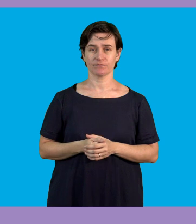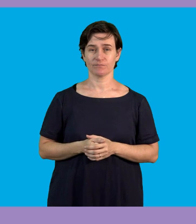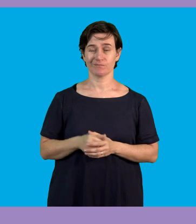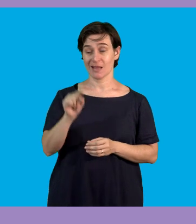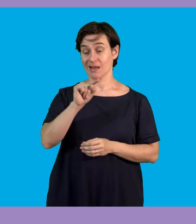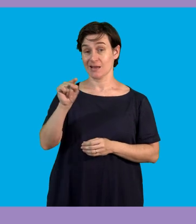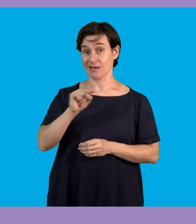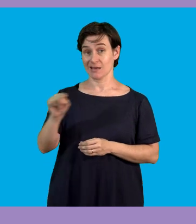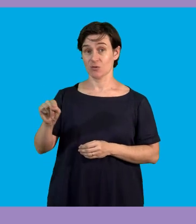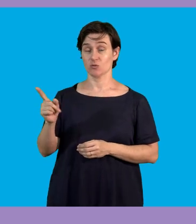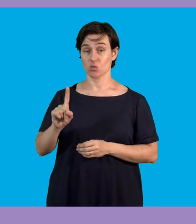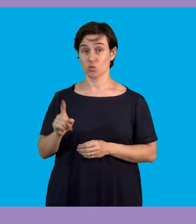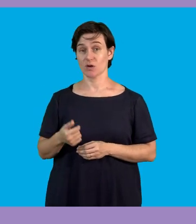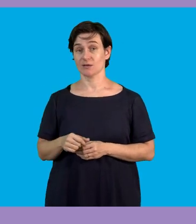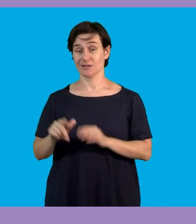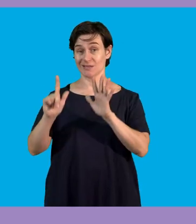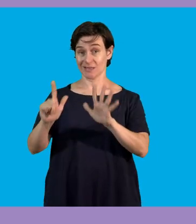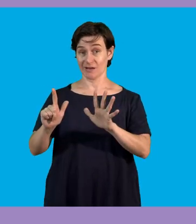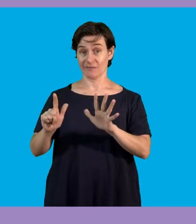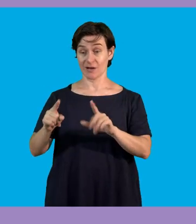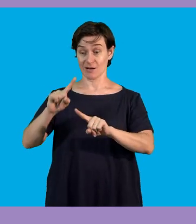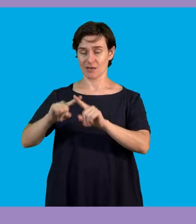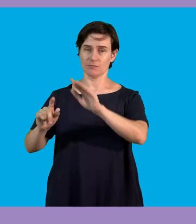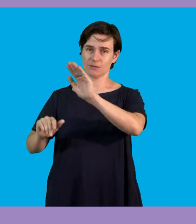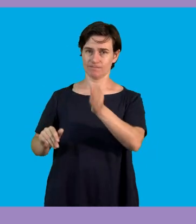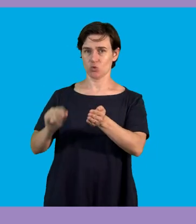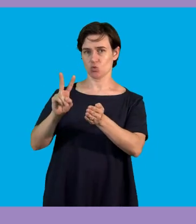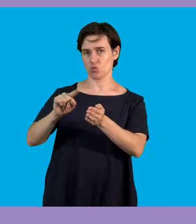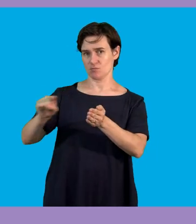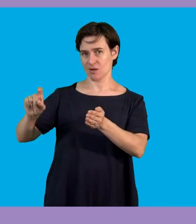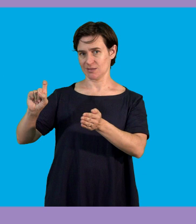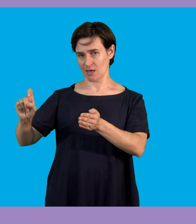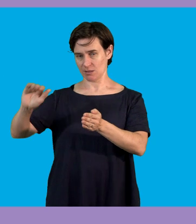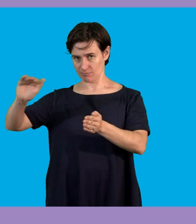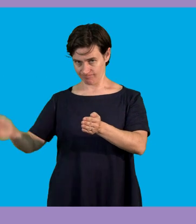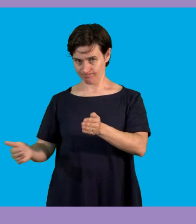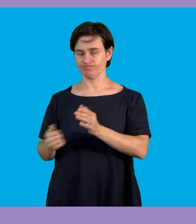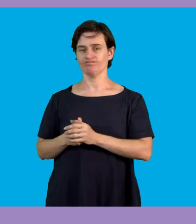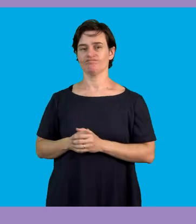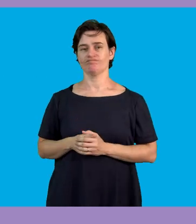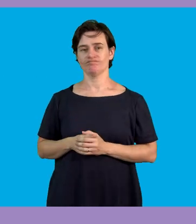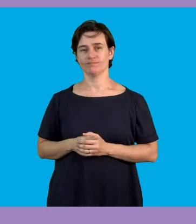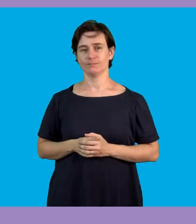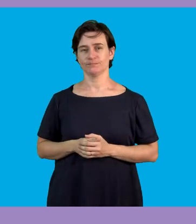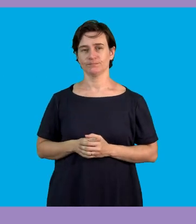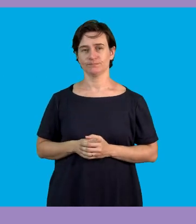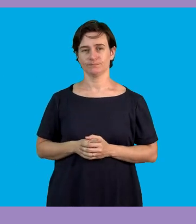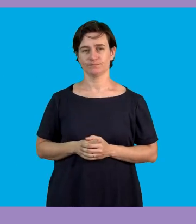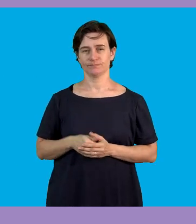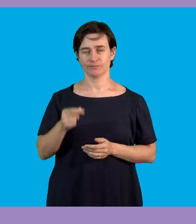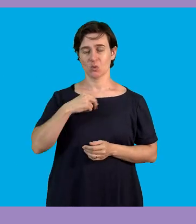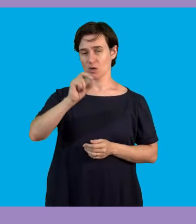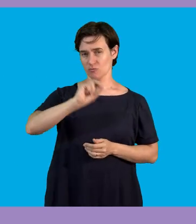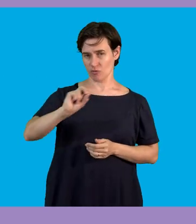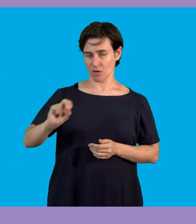is equals to the product of 7 and 2 minus x. So let's